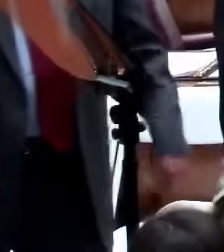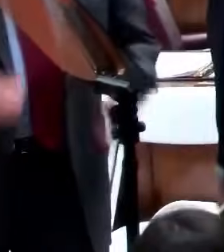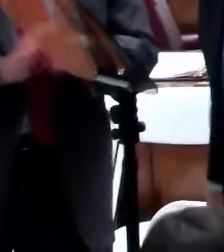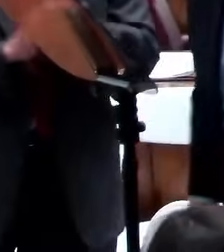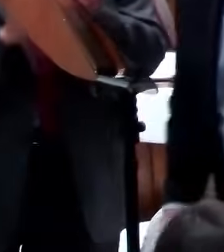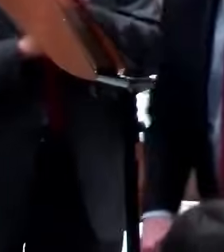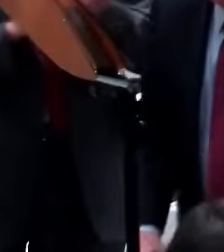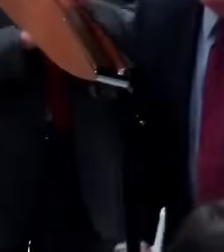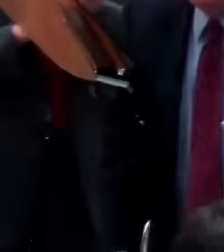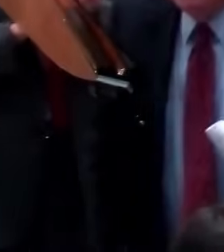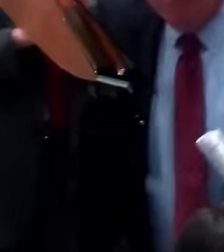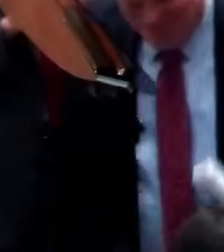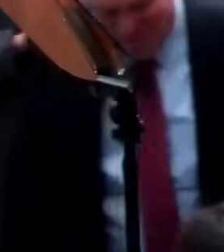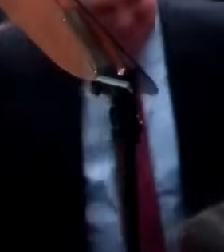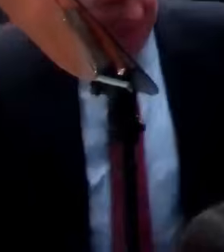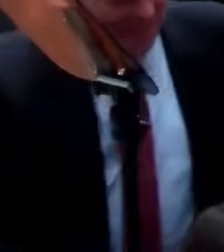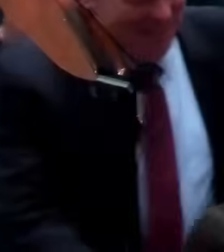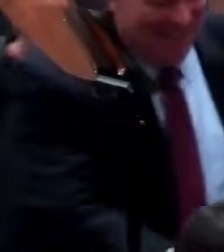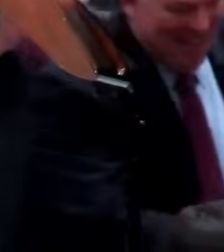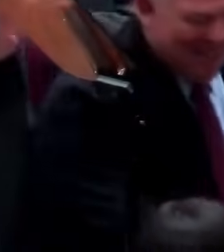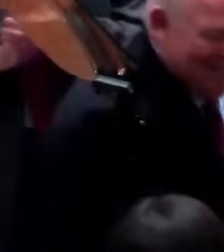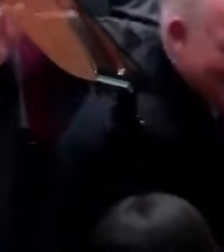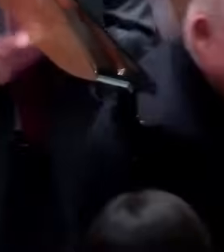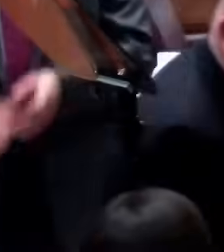Mr. Speaker.